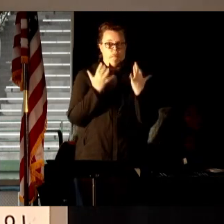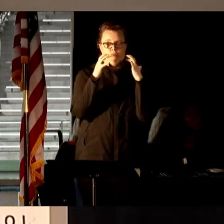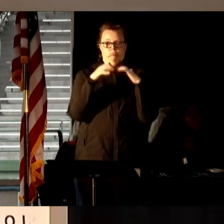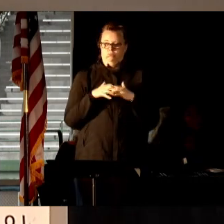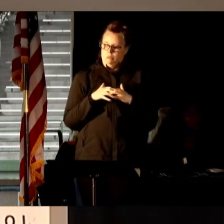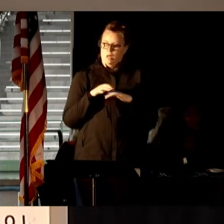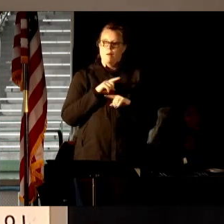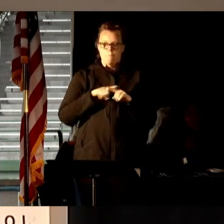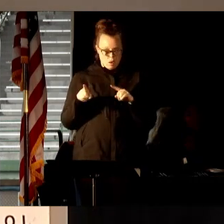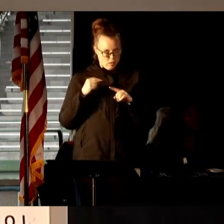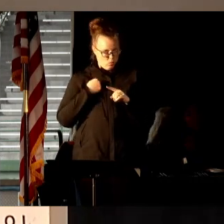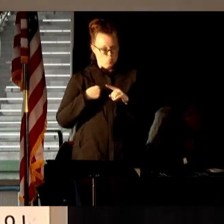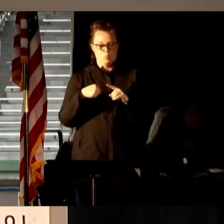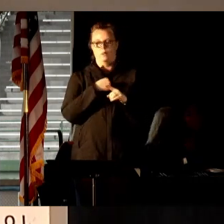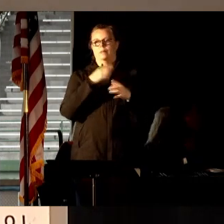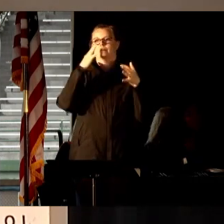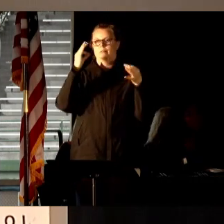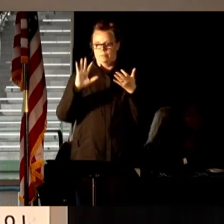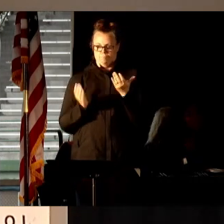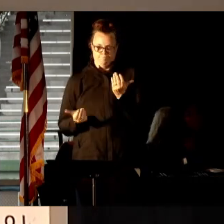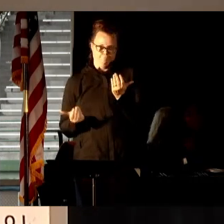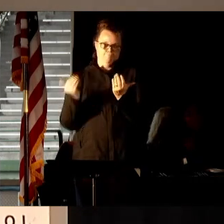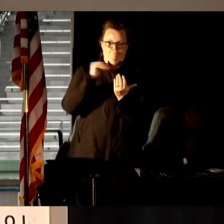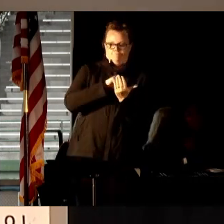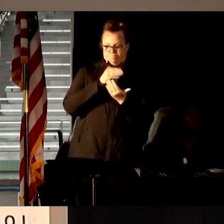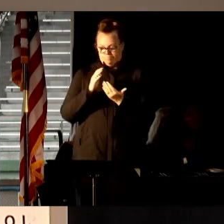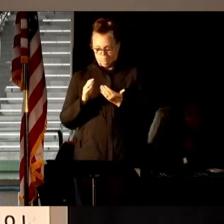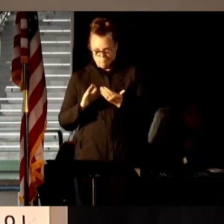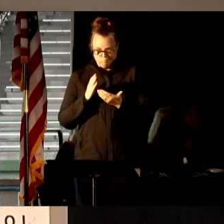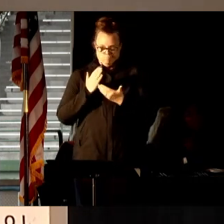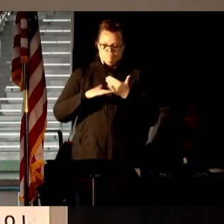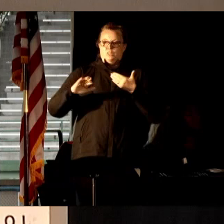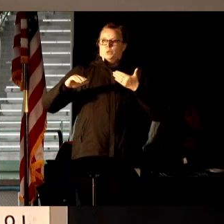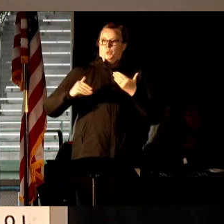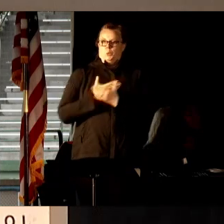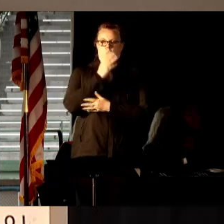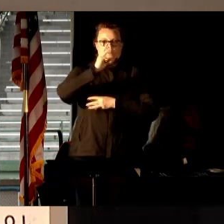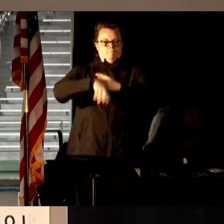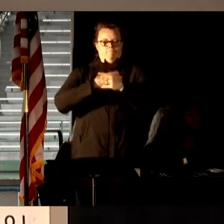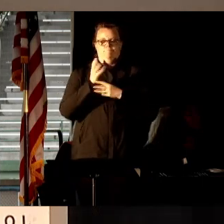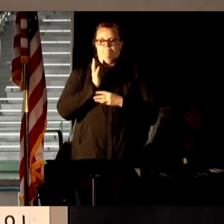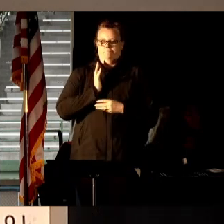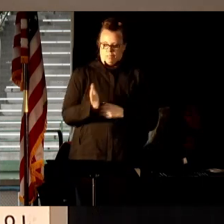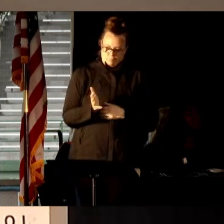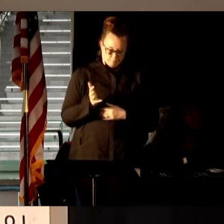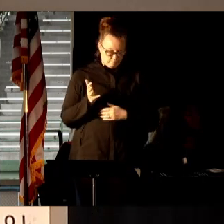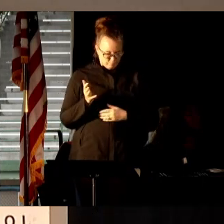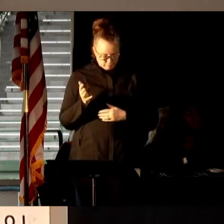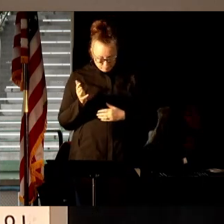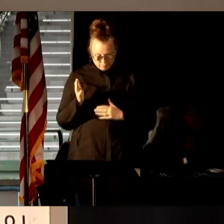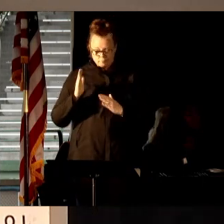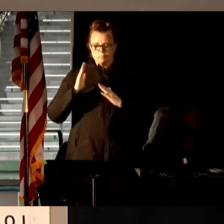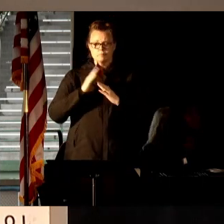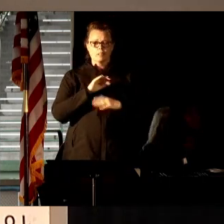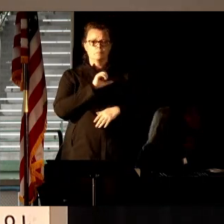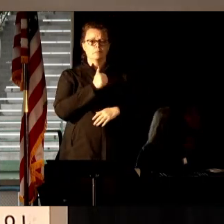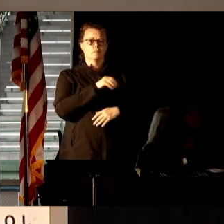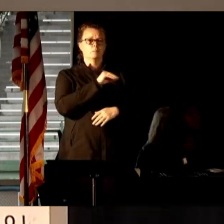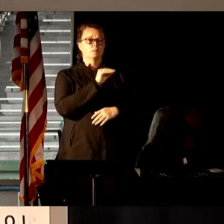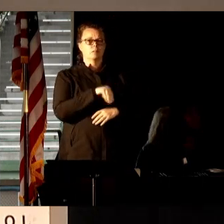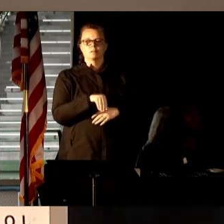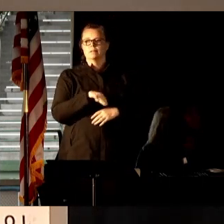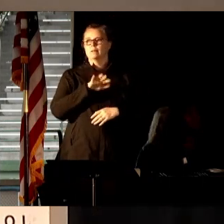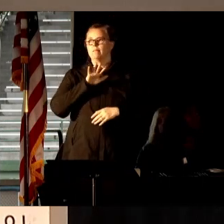reality. Many of us came to Gila with goals like straight A's, top 10%, getting only fives on